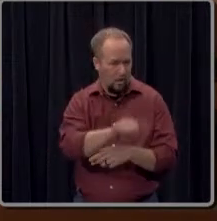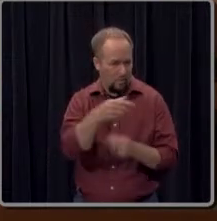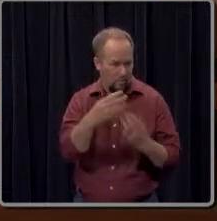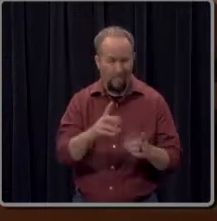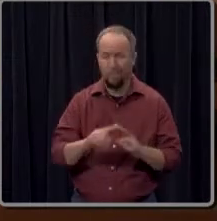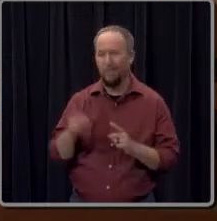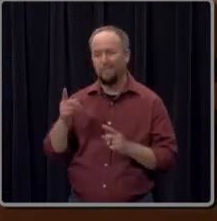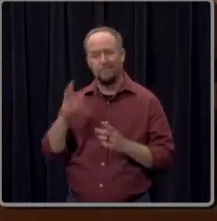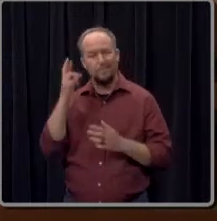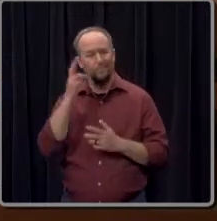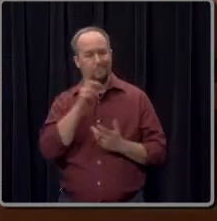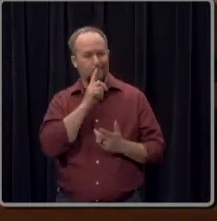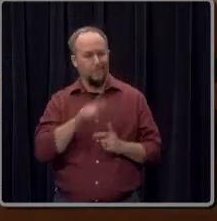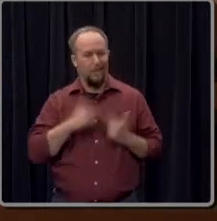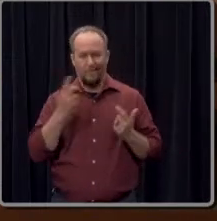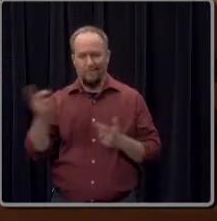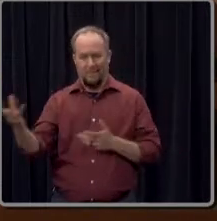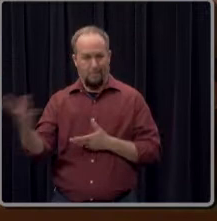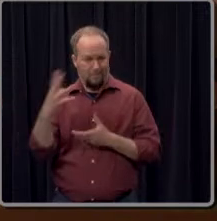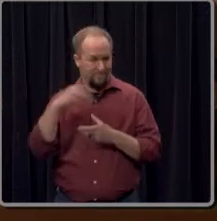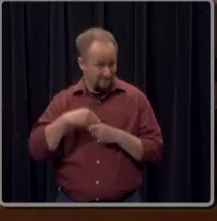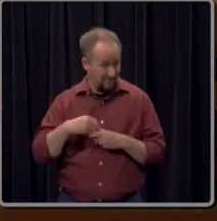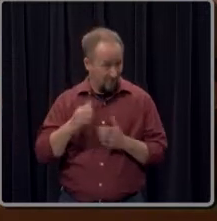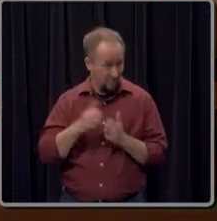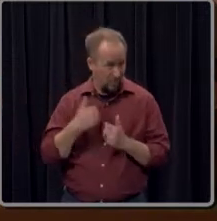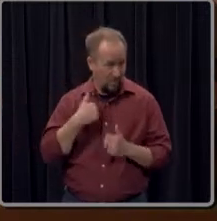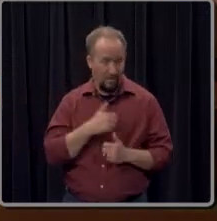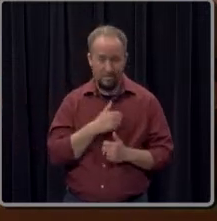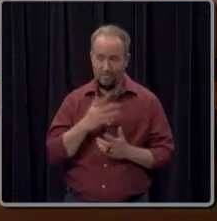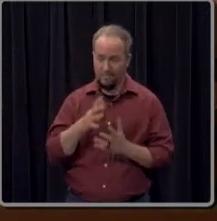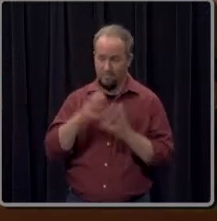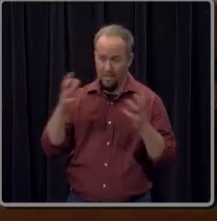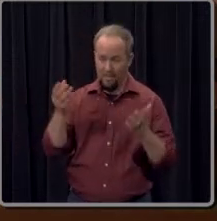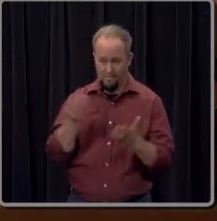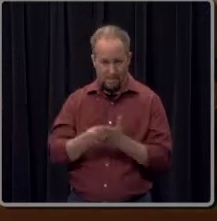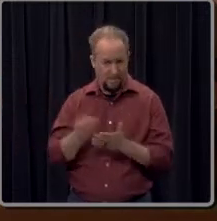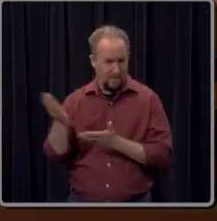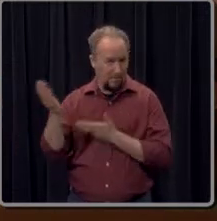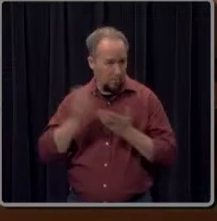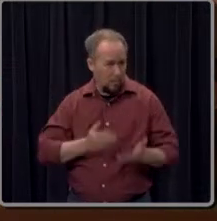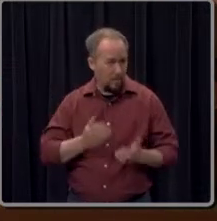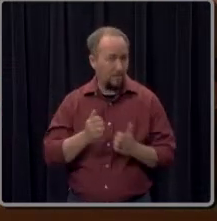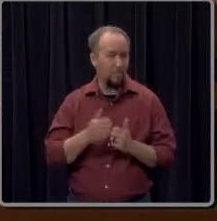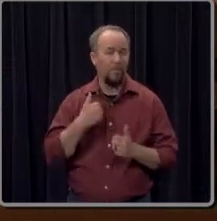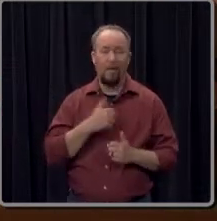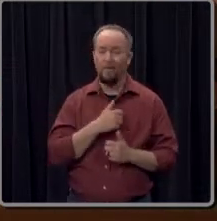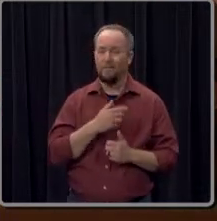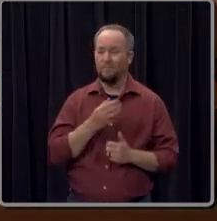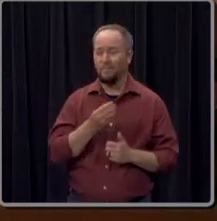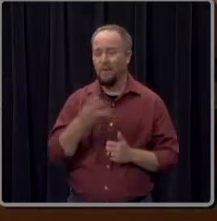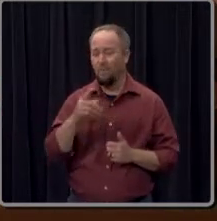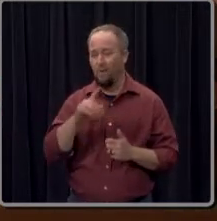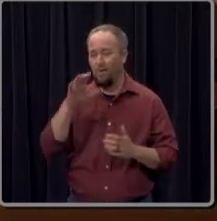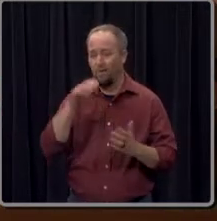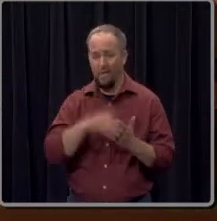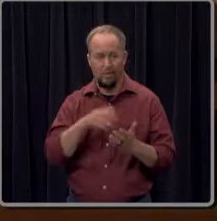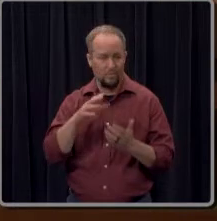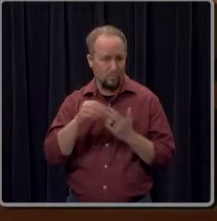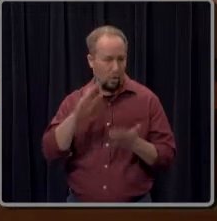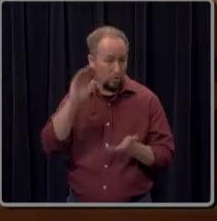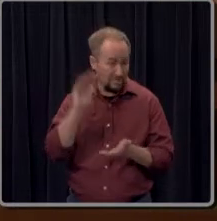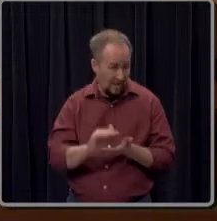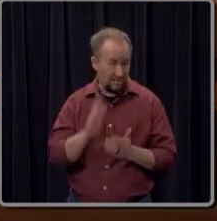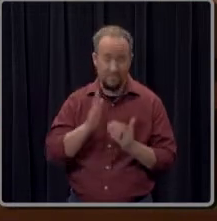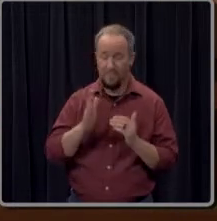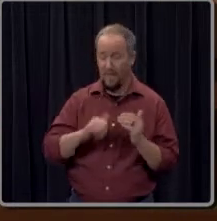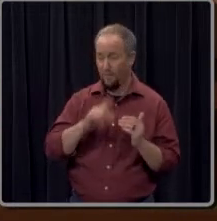us. The amount of money that they are bringing in as a result of their contract with us is several $100,000 less than it should have